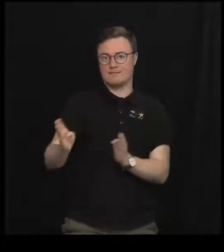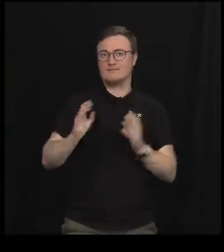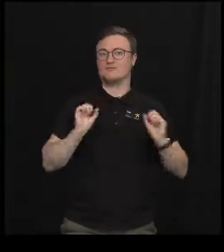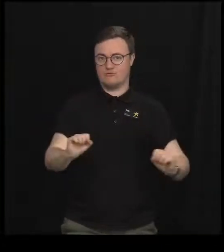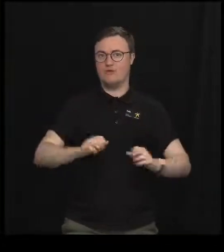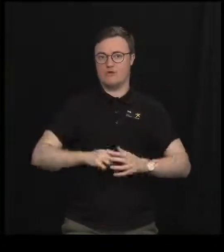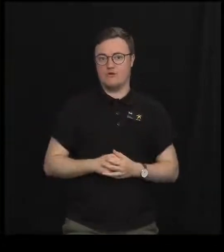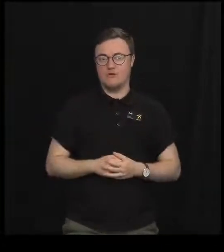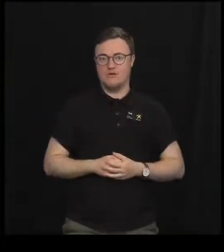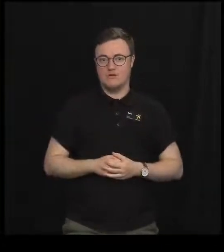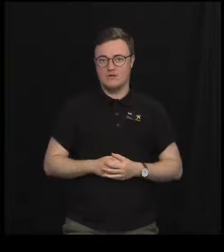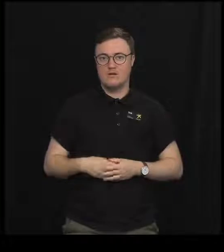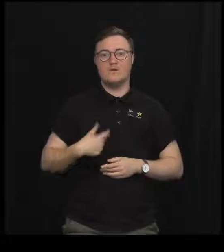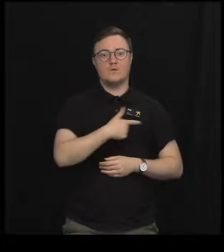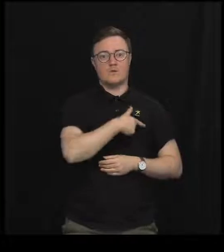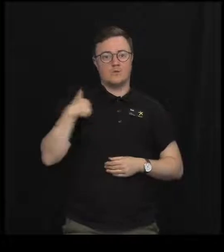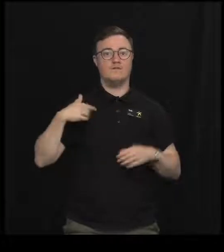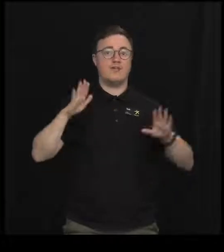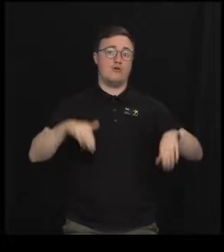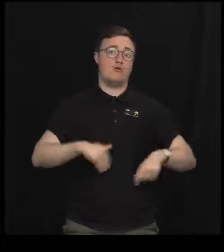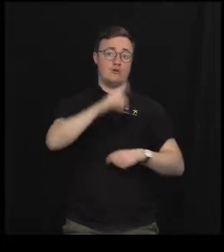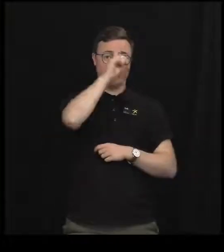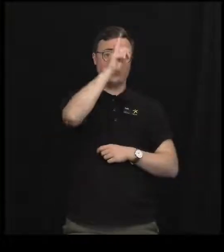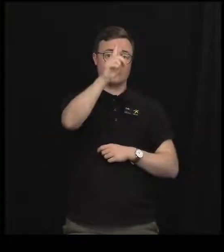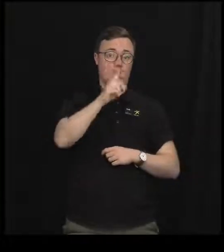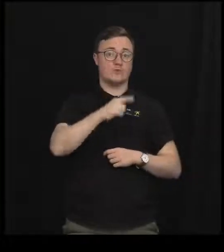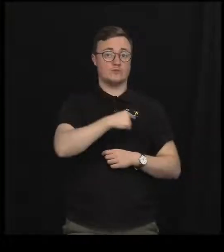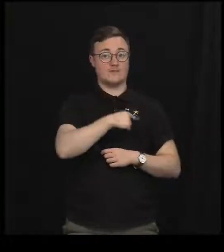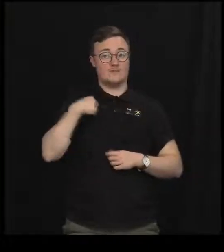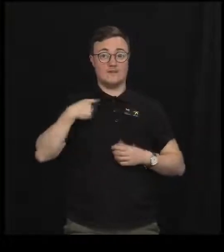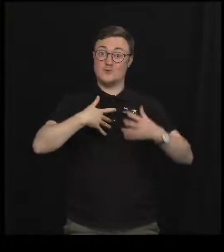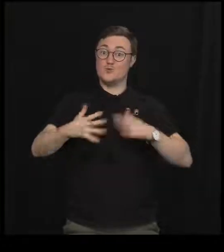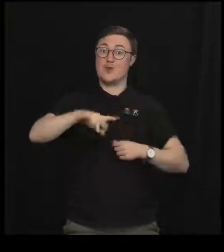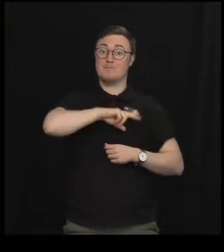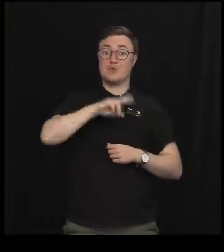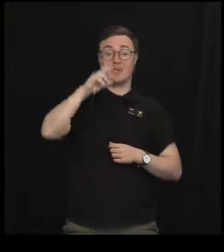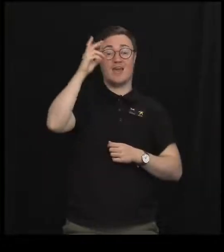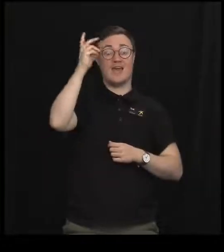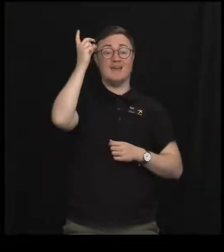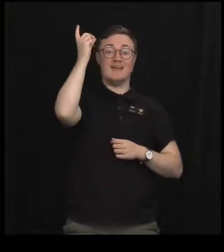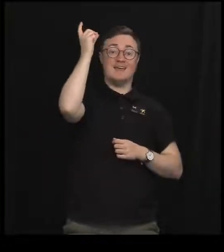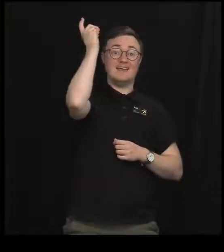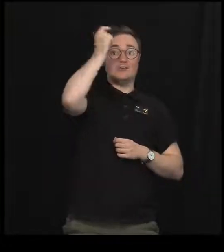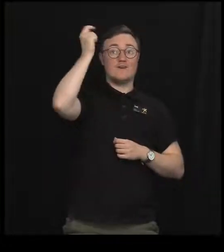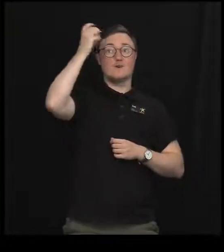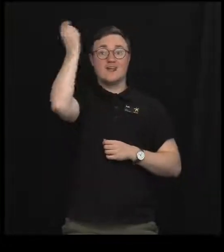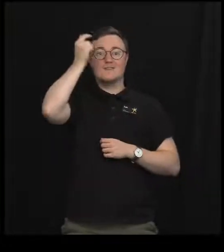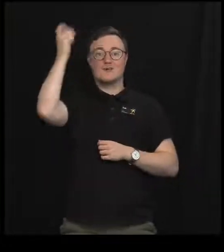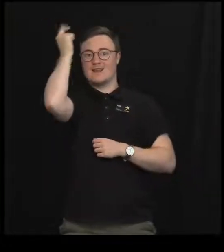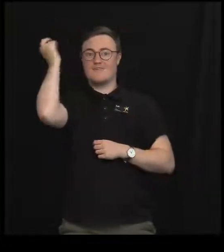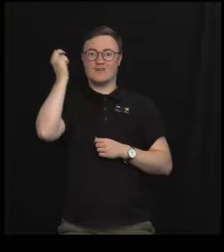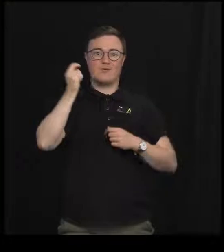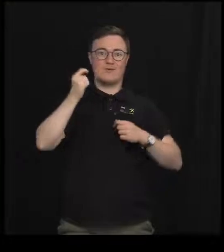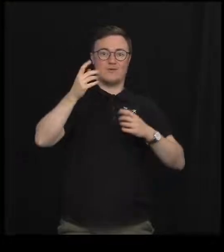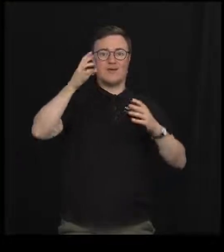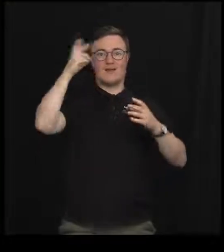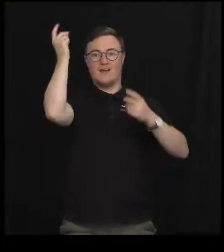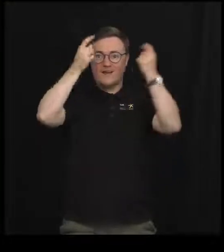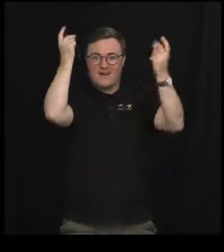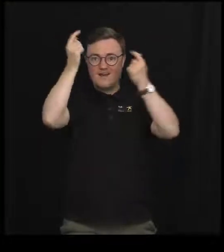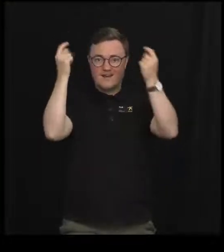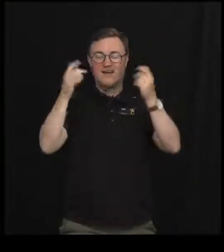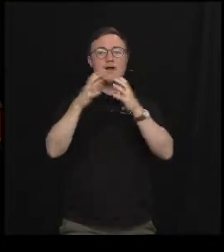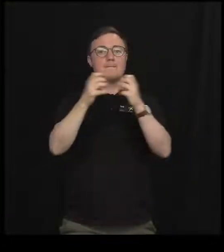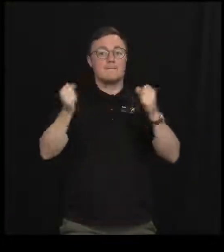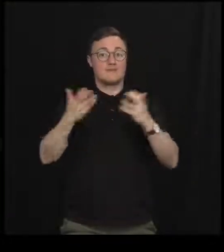what we realized is that we were doing a lot of innovations in various ways. We were struggling, however, to actually learn from each